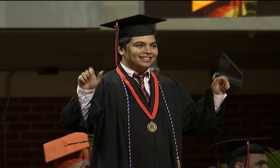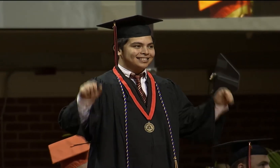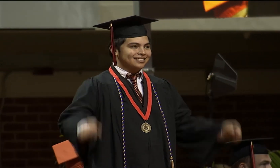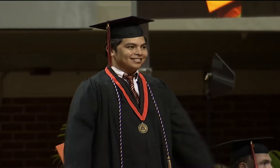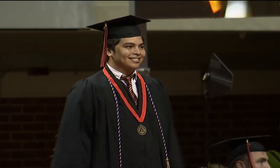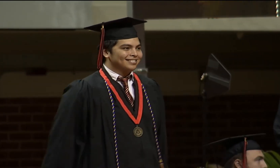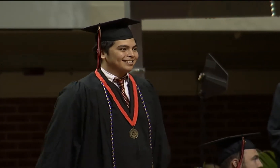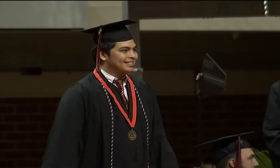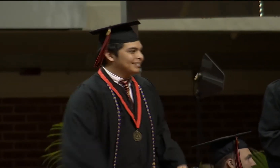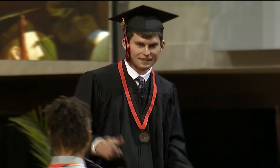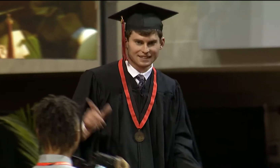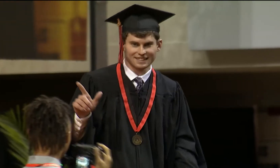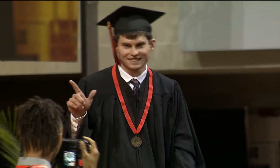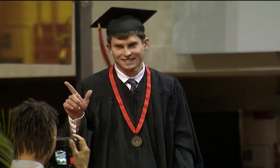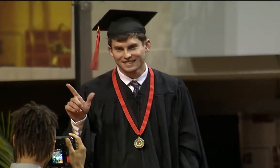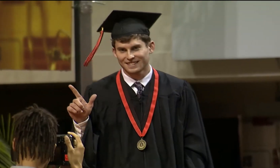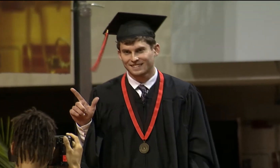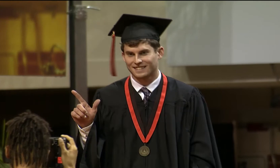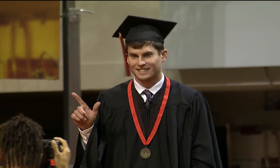Austin Bowie.